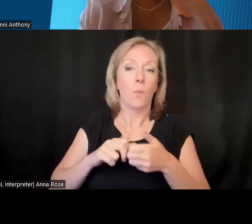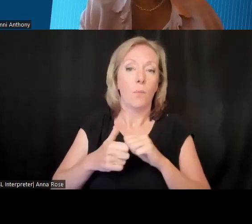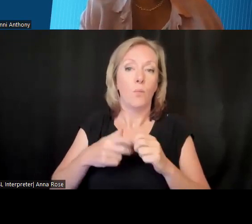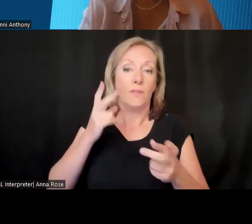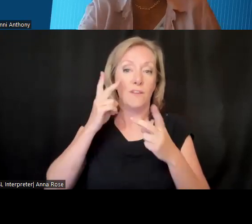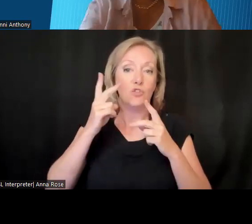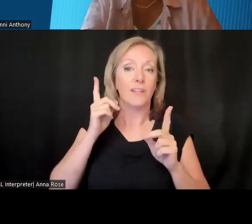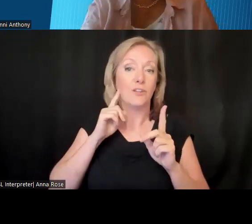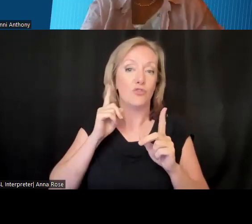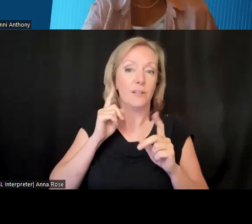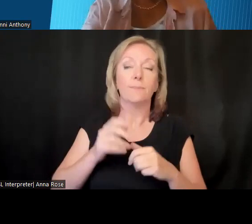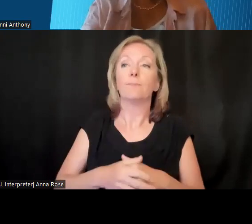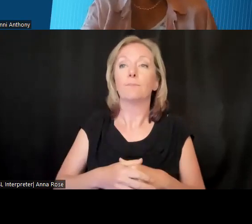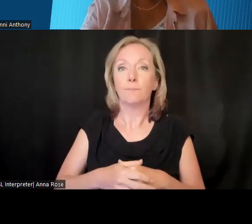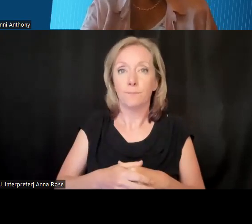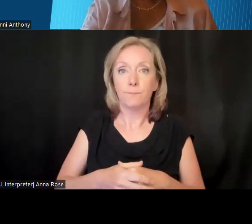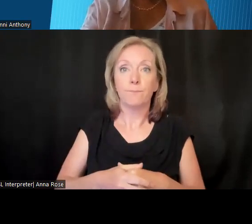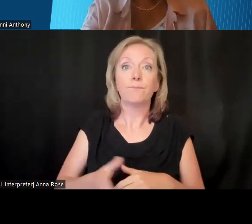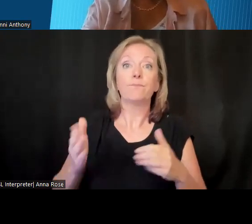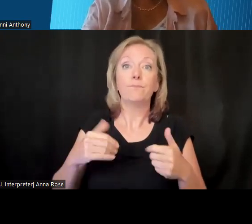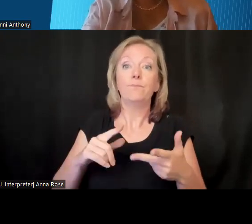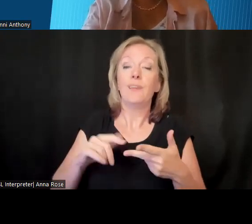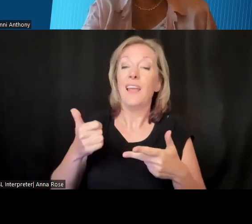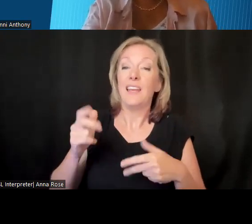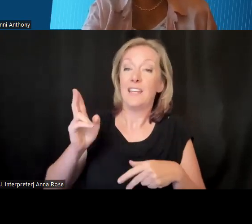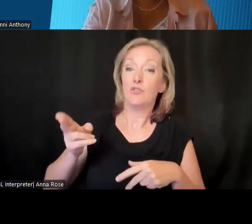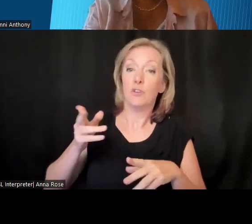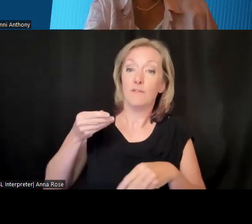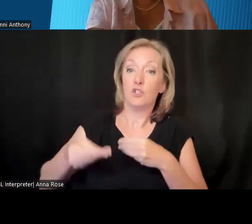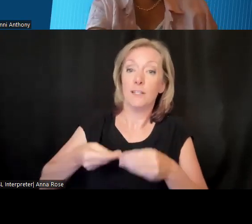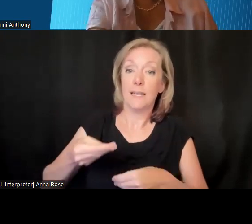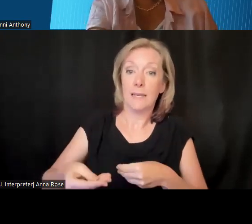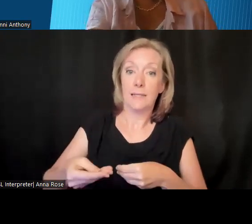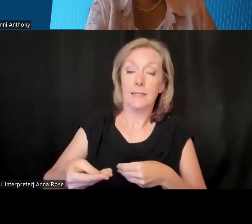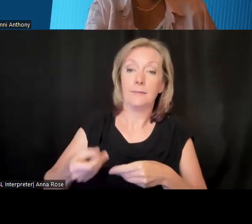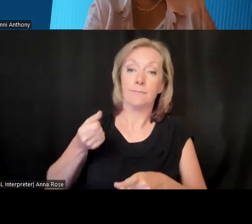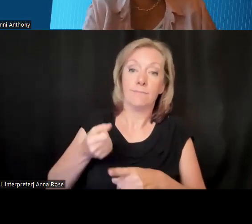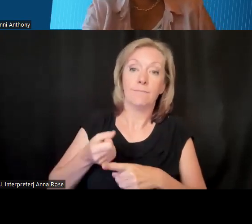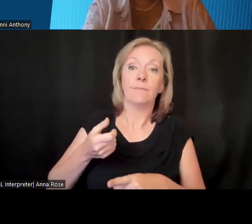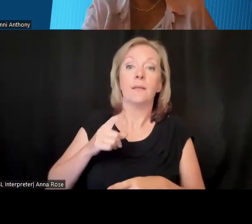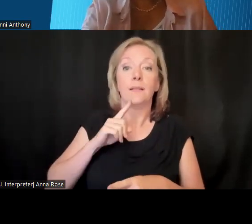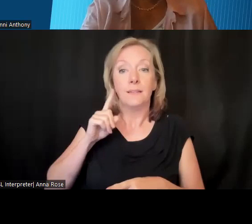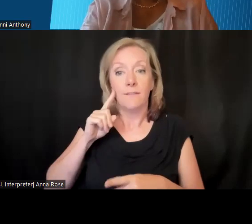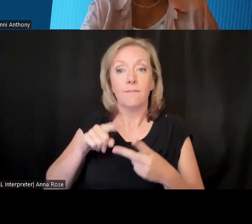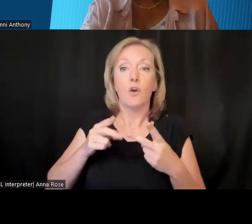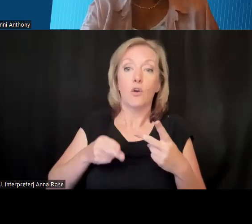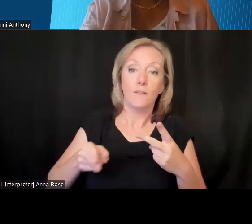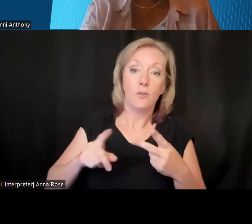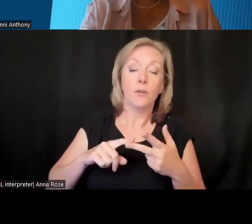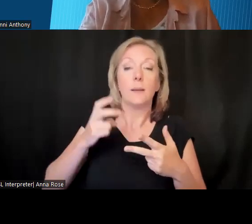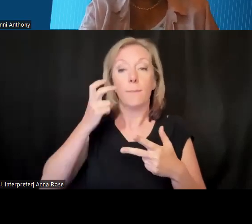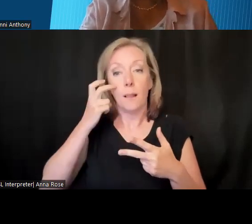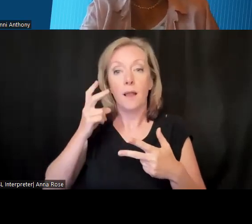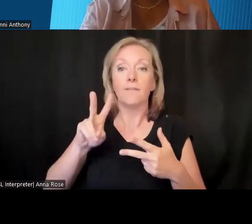I'm trying to admit somebody, yeah. Is there a history of genetic conditions that cause deaf, hard of hearing, blind, visually impaired, or deaf blindness? This